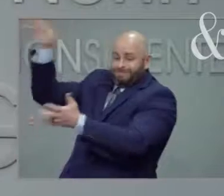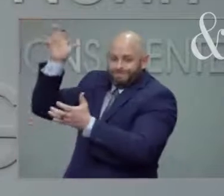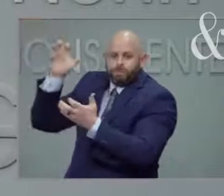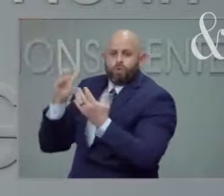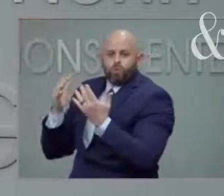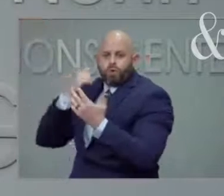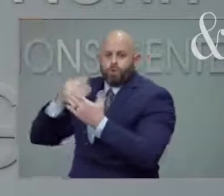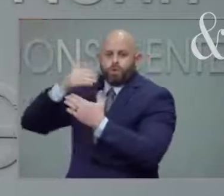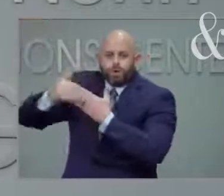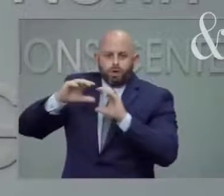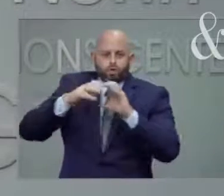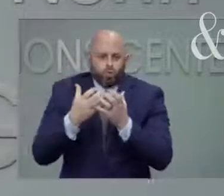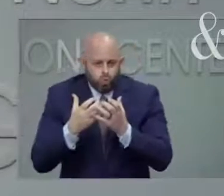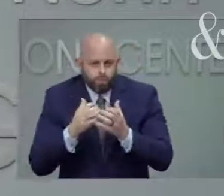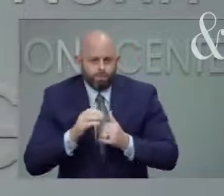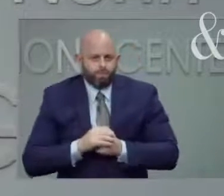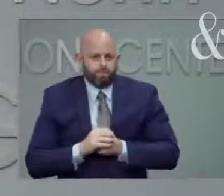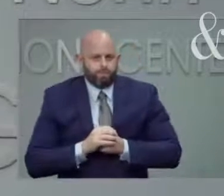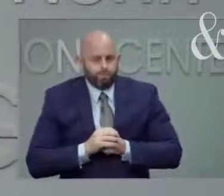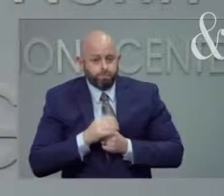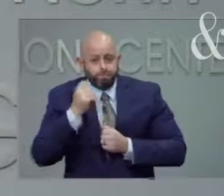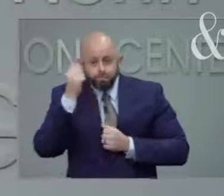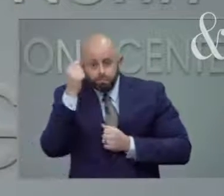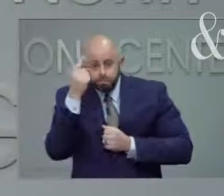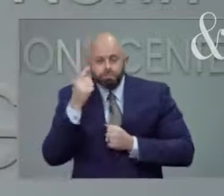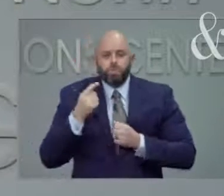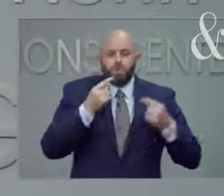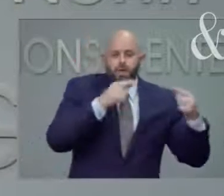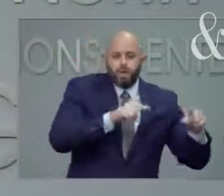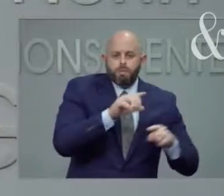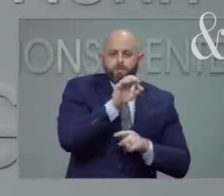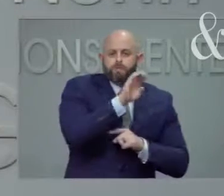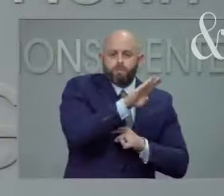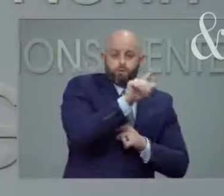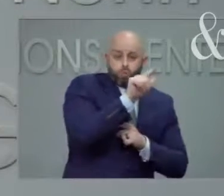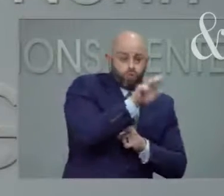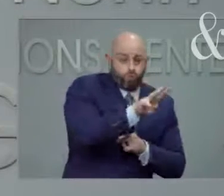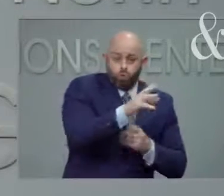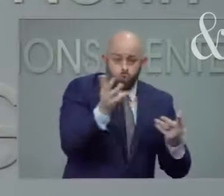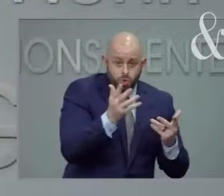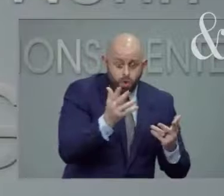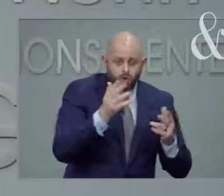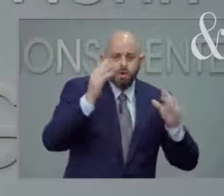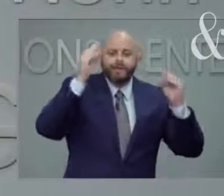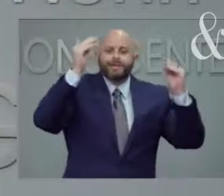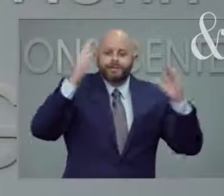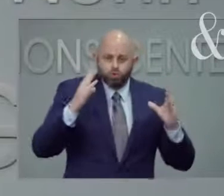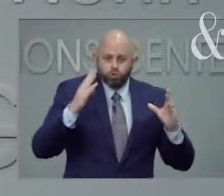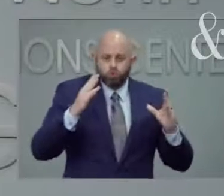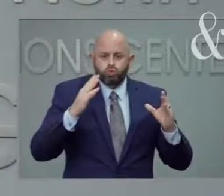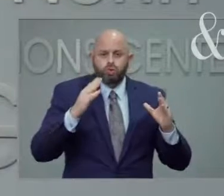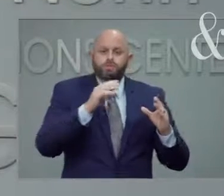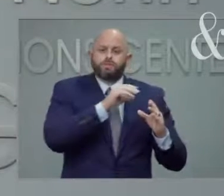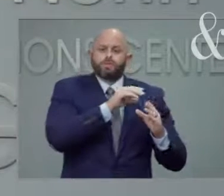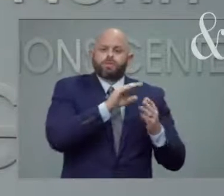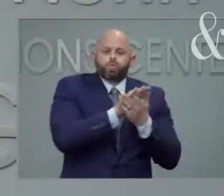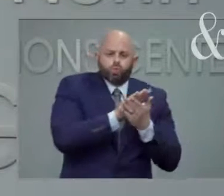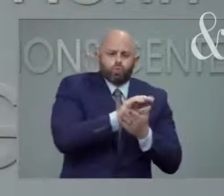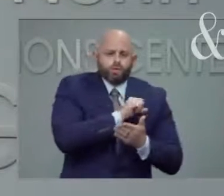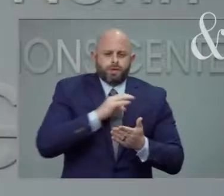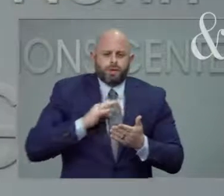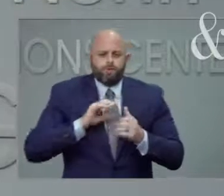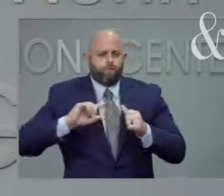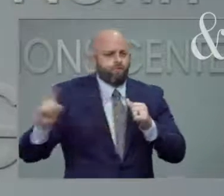week. So, what will happen on February 24th, educators will be the first members of Group